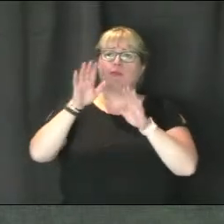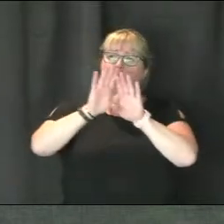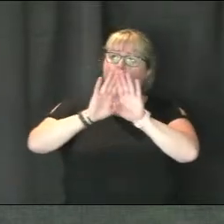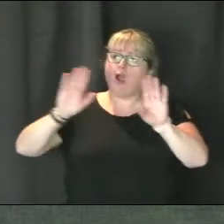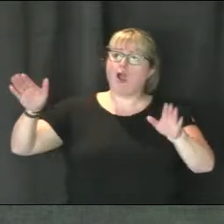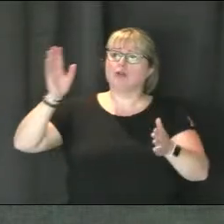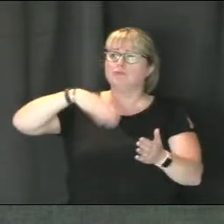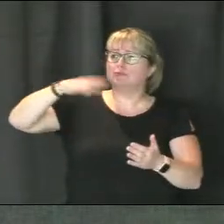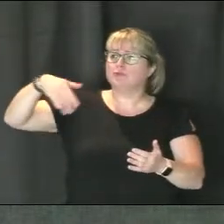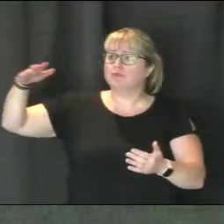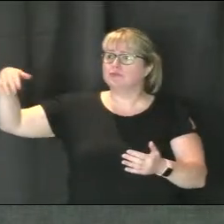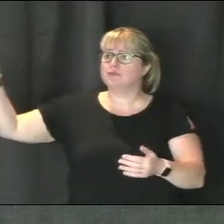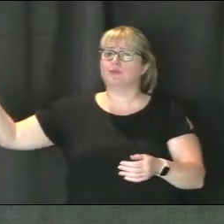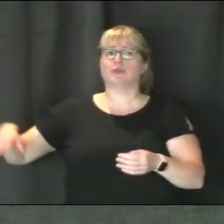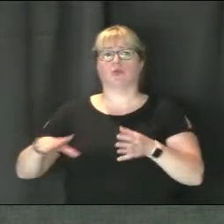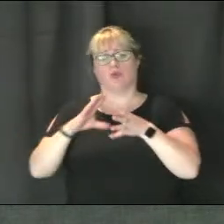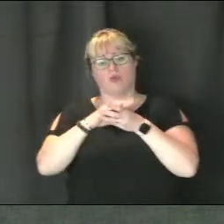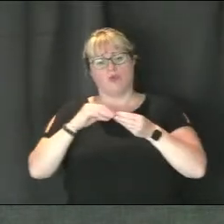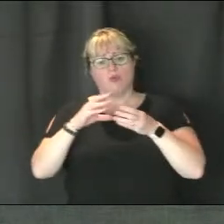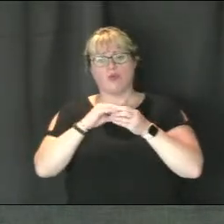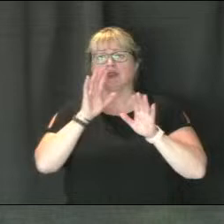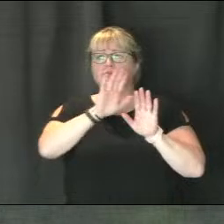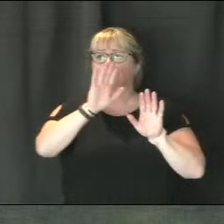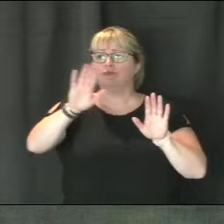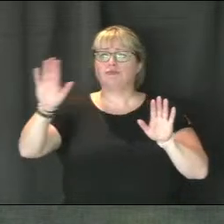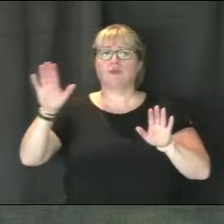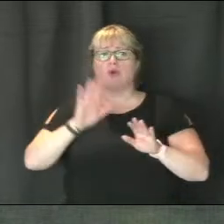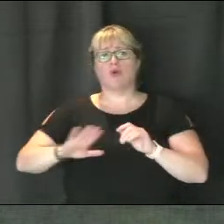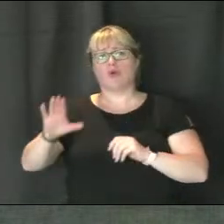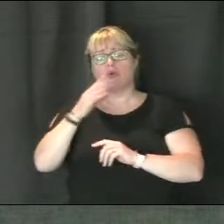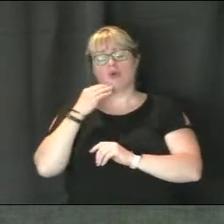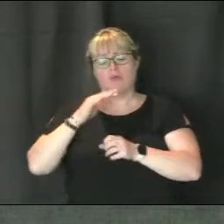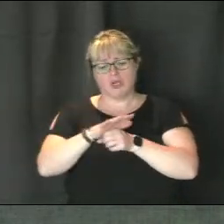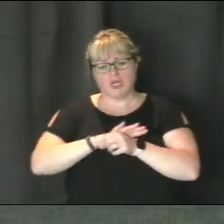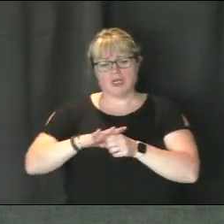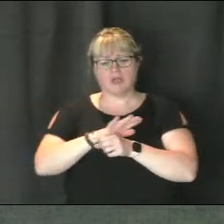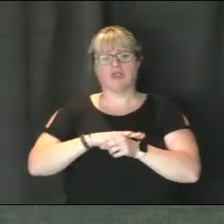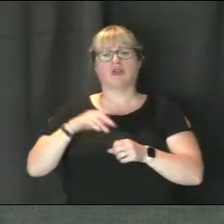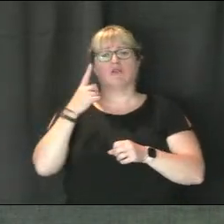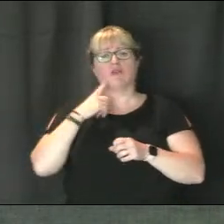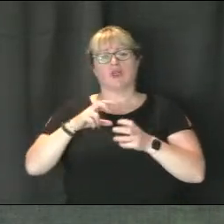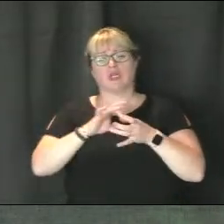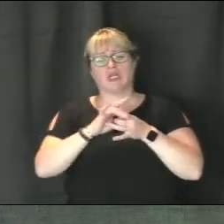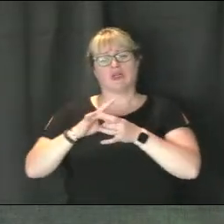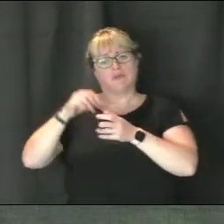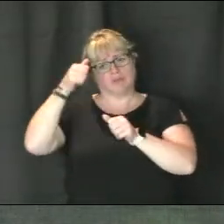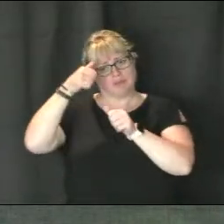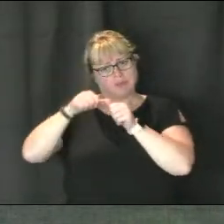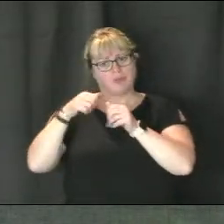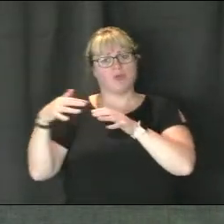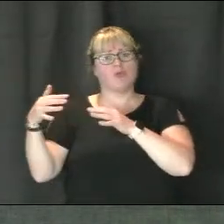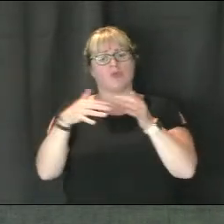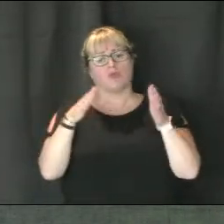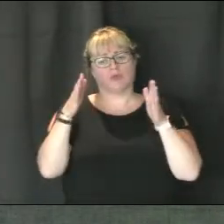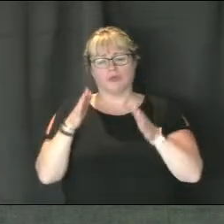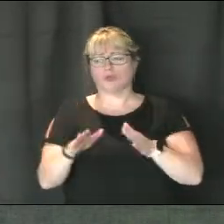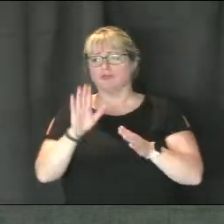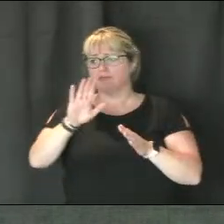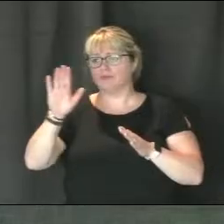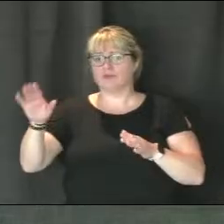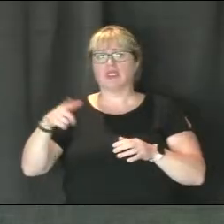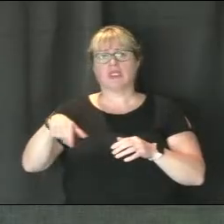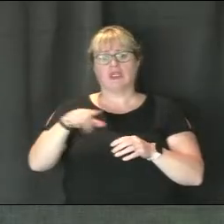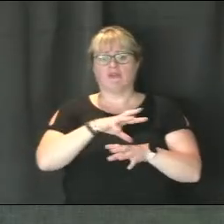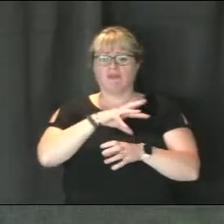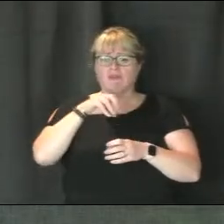installed that feature local war veterans. Sheila was a recipient of a Lifelong Environmentalist Award in 2021. She